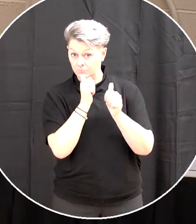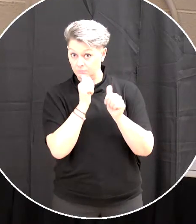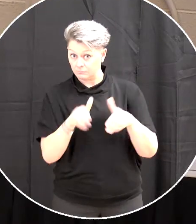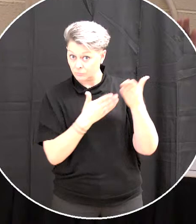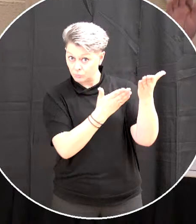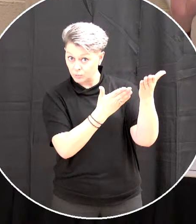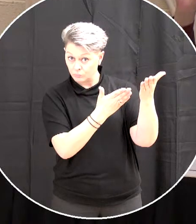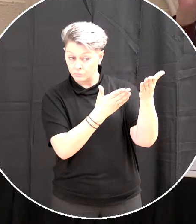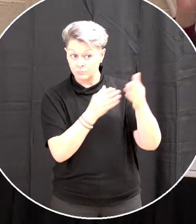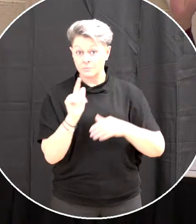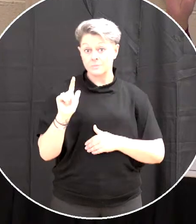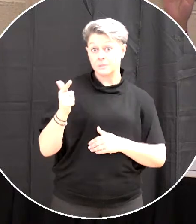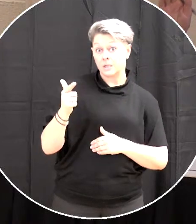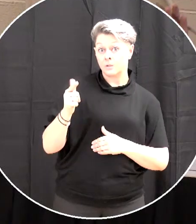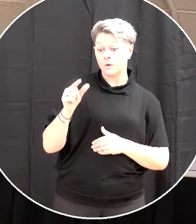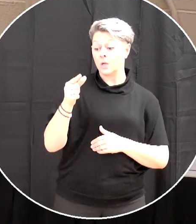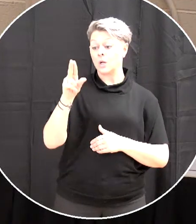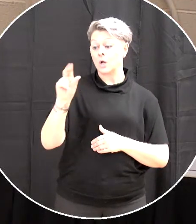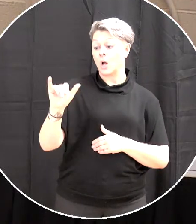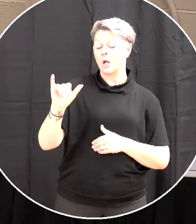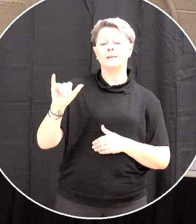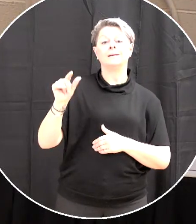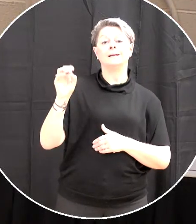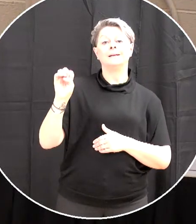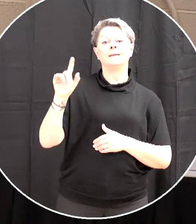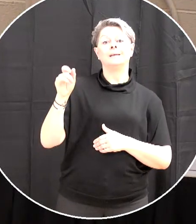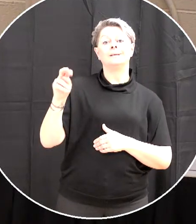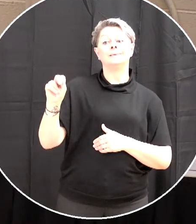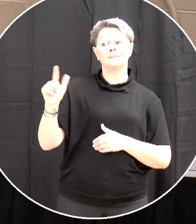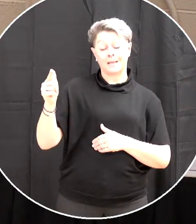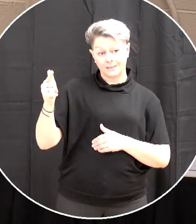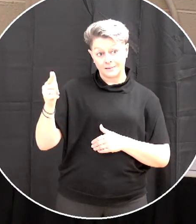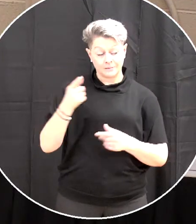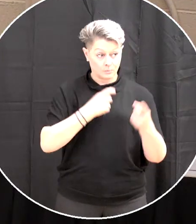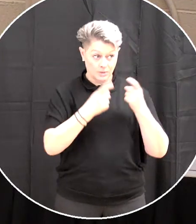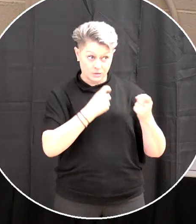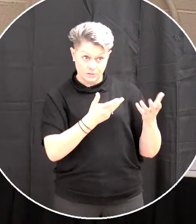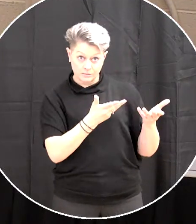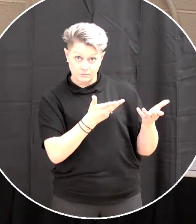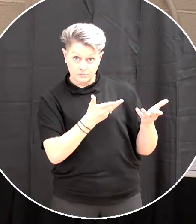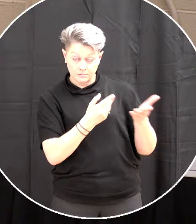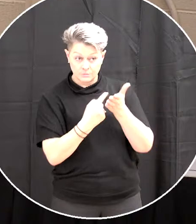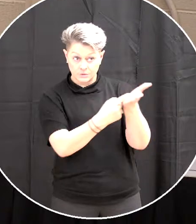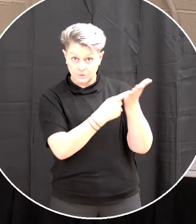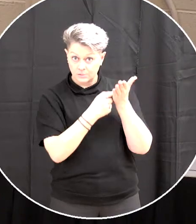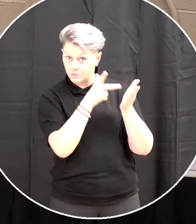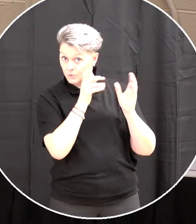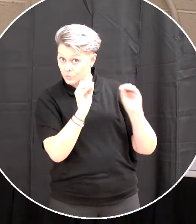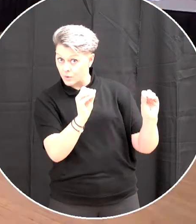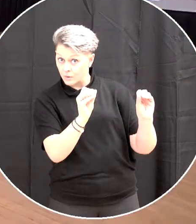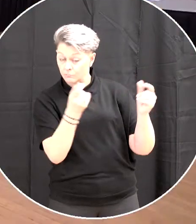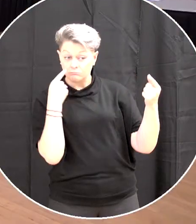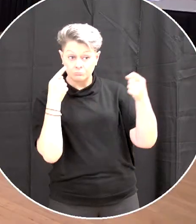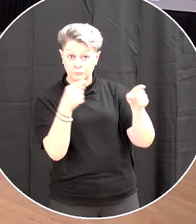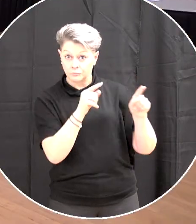seconder to that motion? So Guy Elliott seconds. Any questions? Discussion? Hearing none. All in